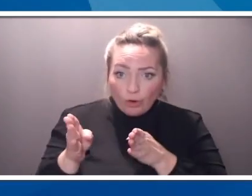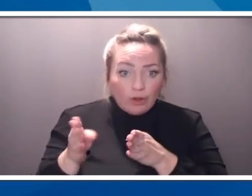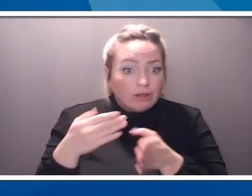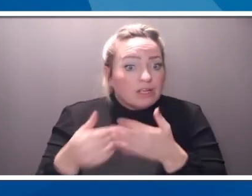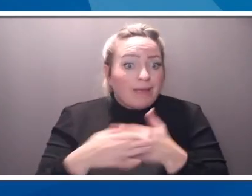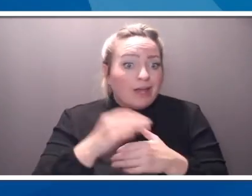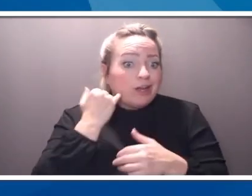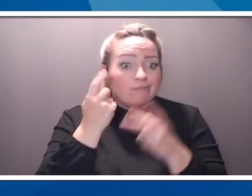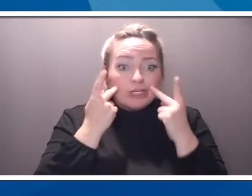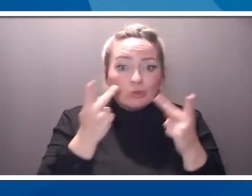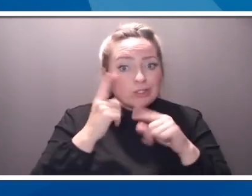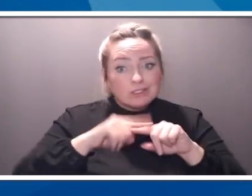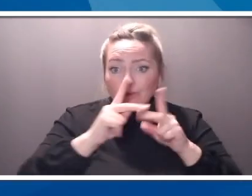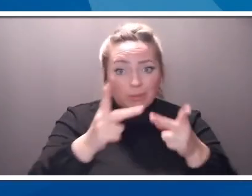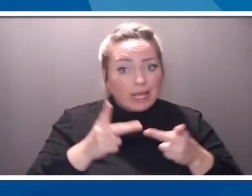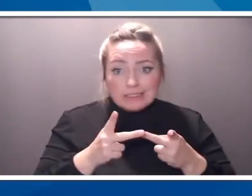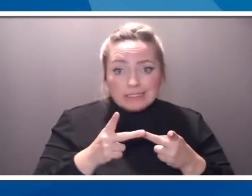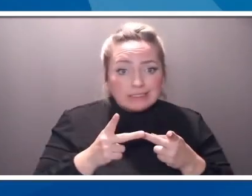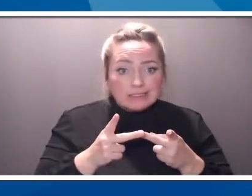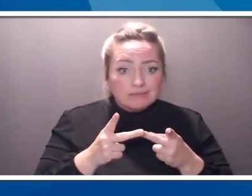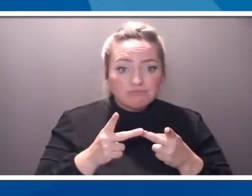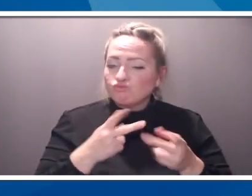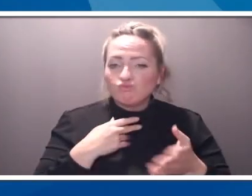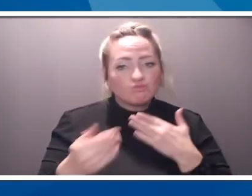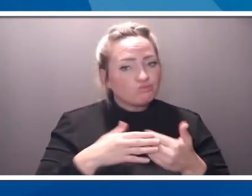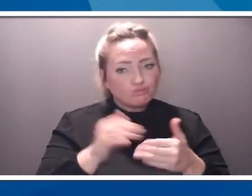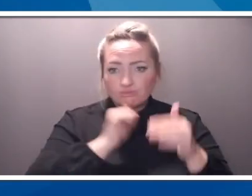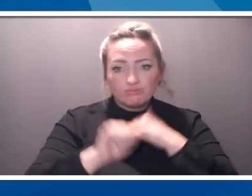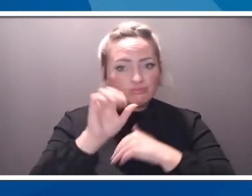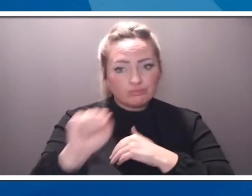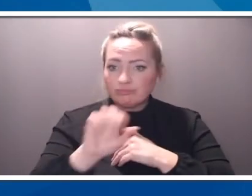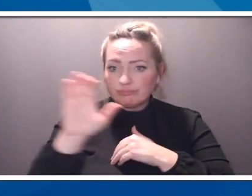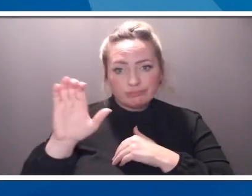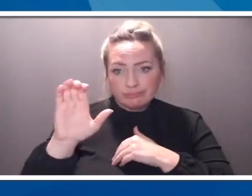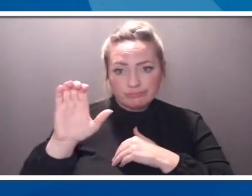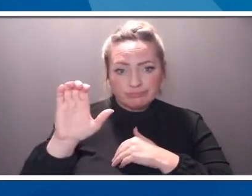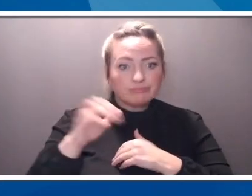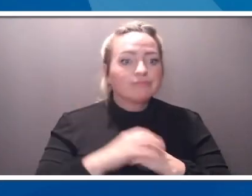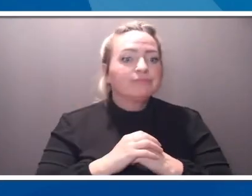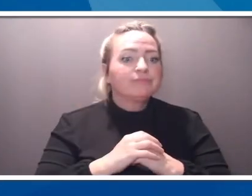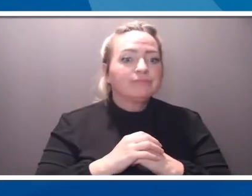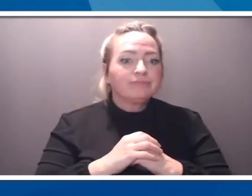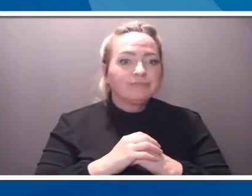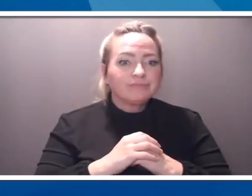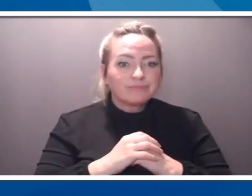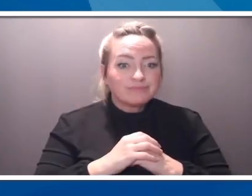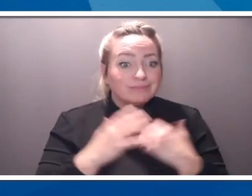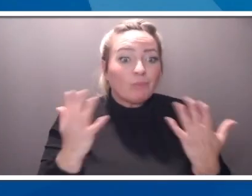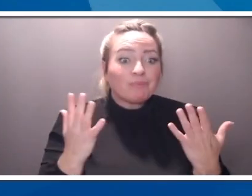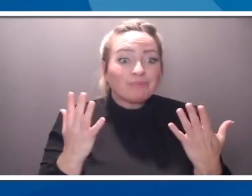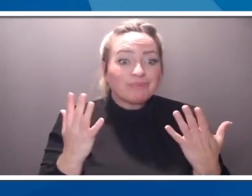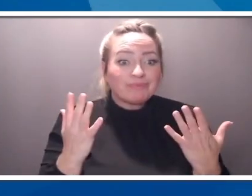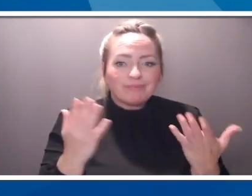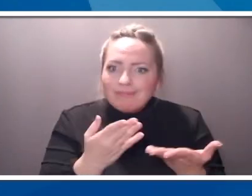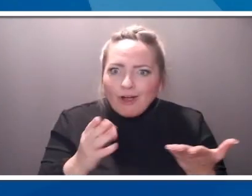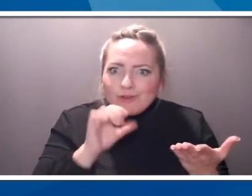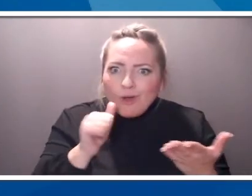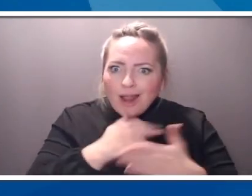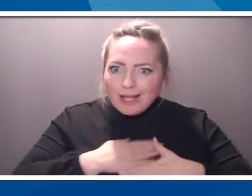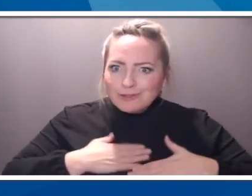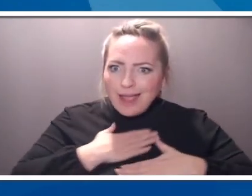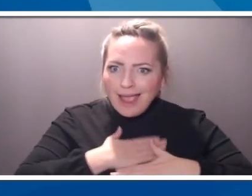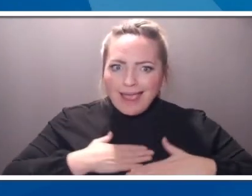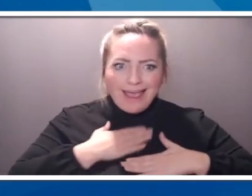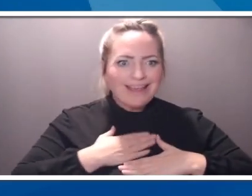in the focus order, whether it's visually in different places, that is fine under that success criterion.